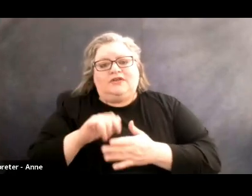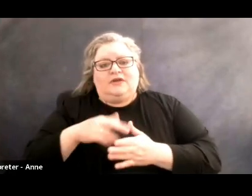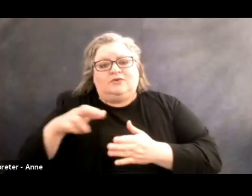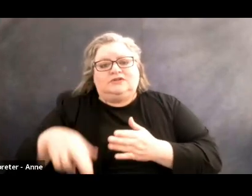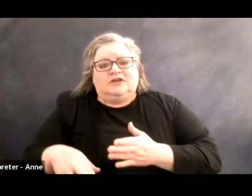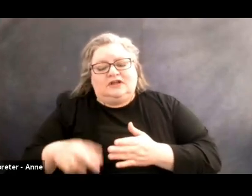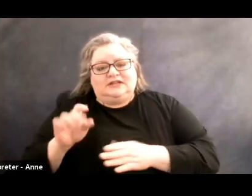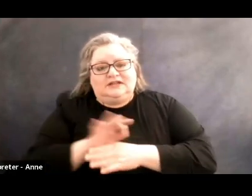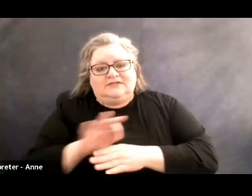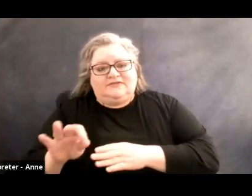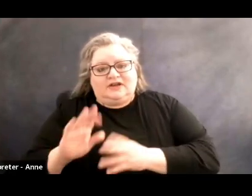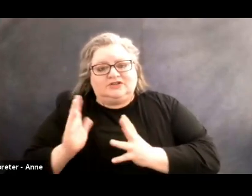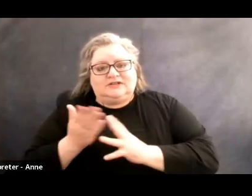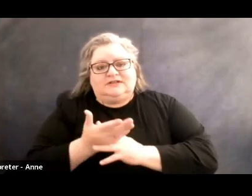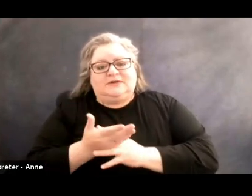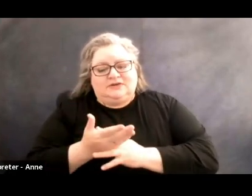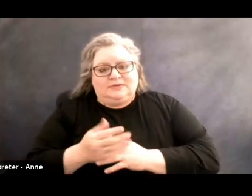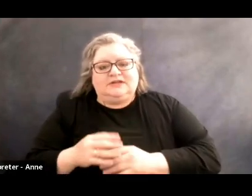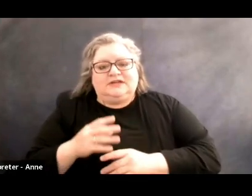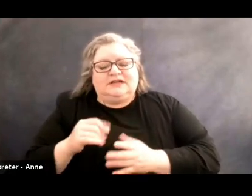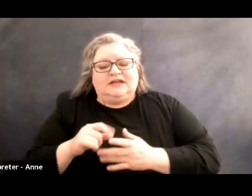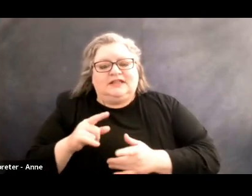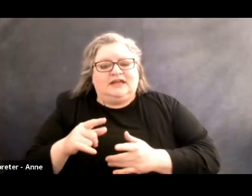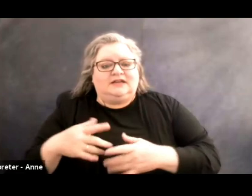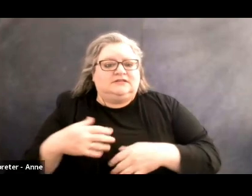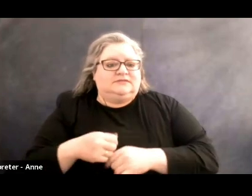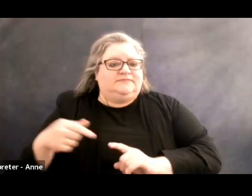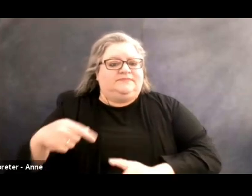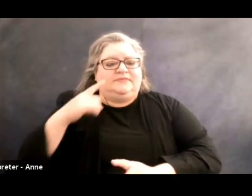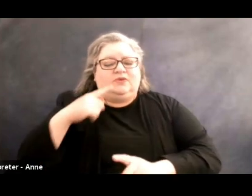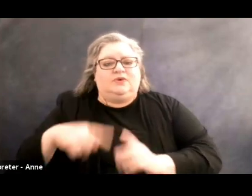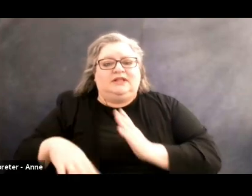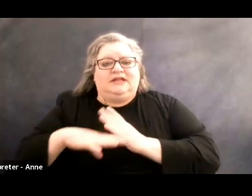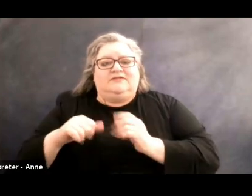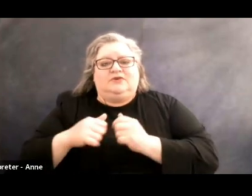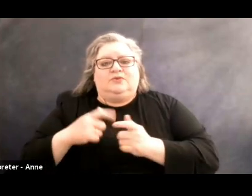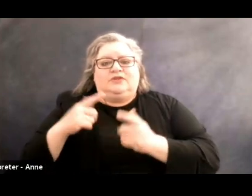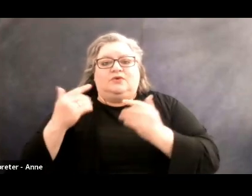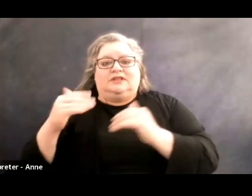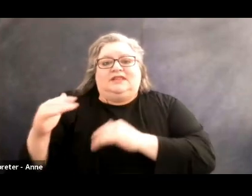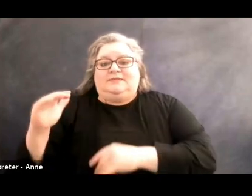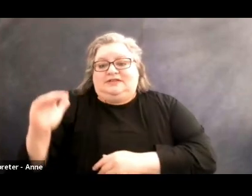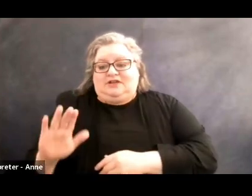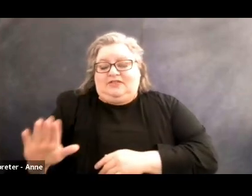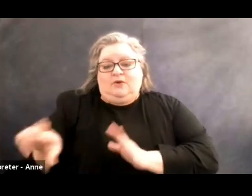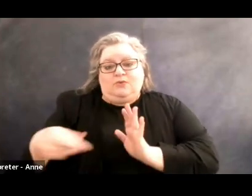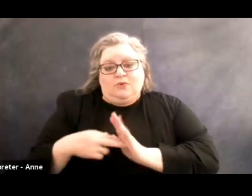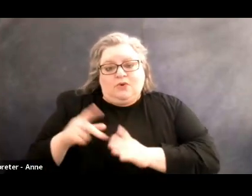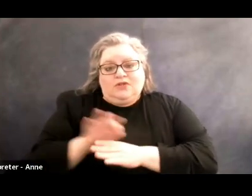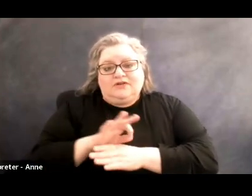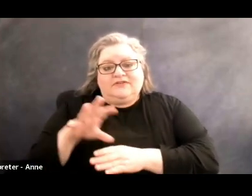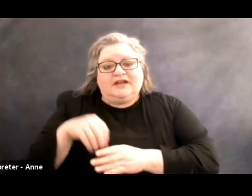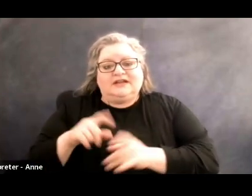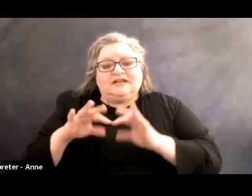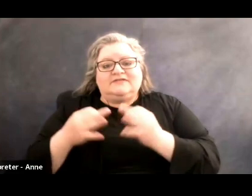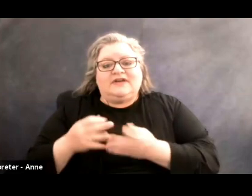resulted in functional impairment that substantially interferes with or limits the child's role or function in